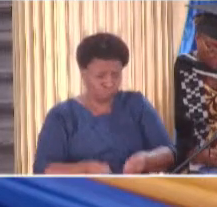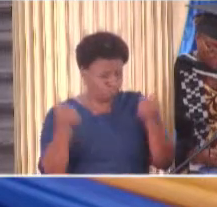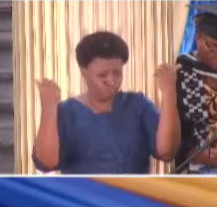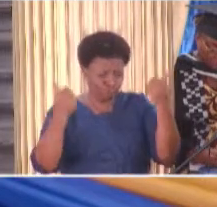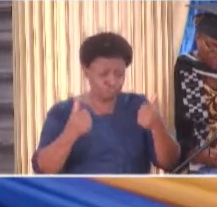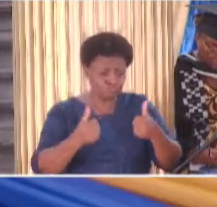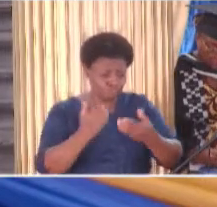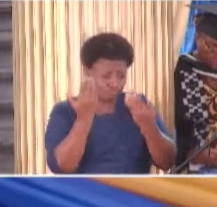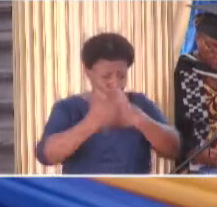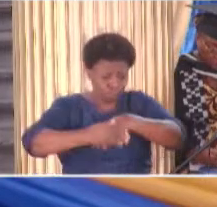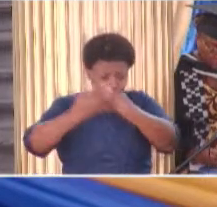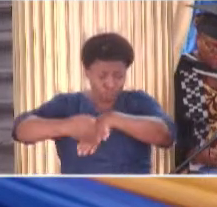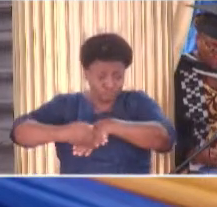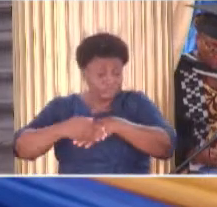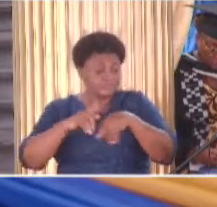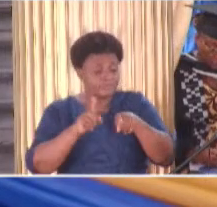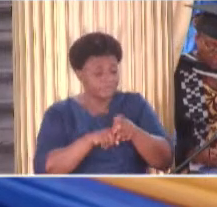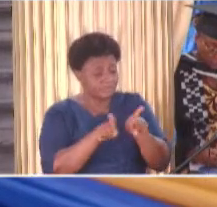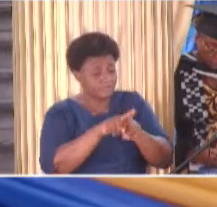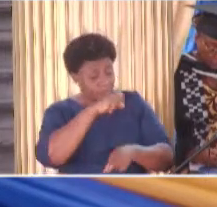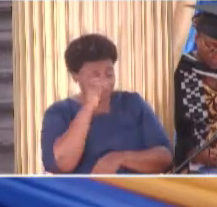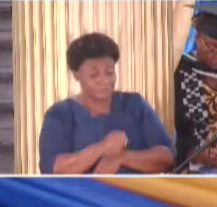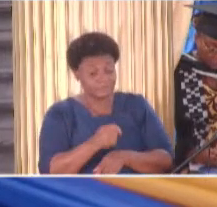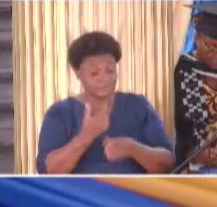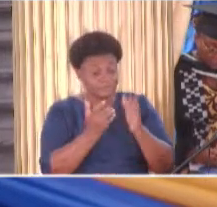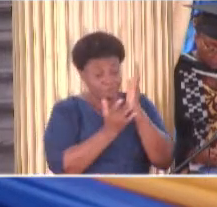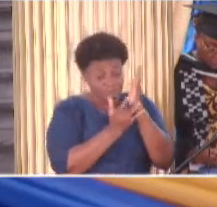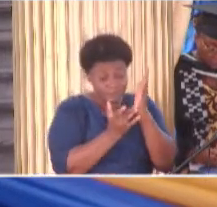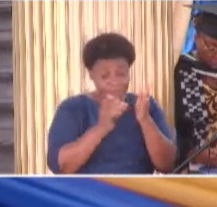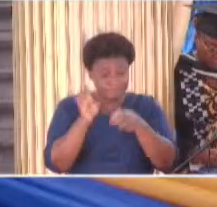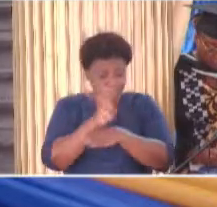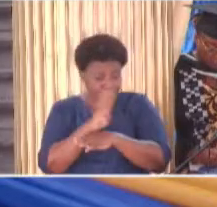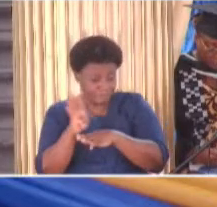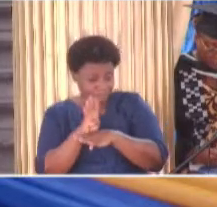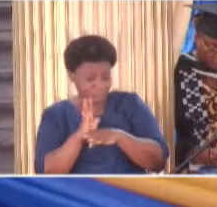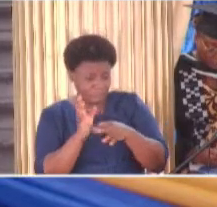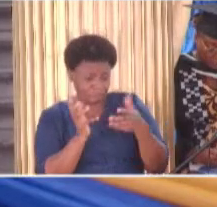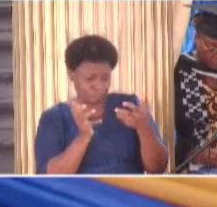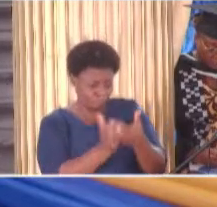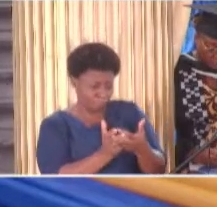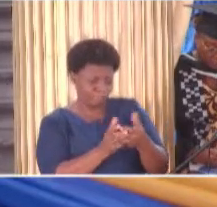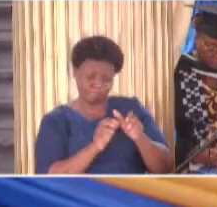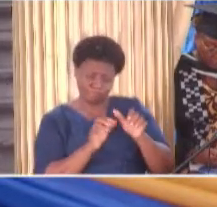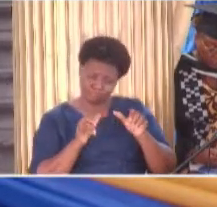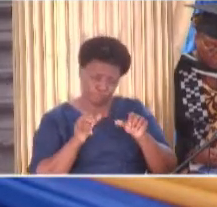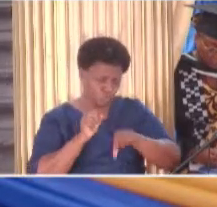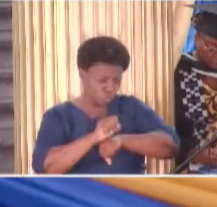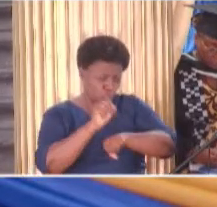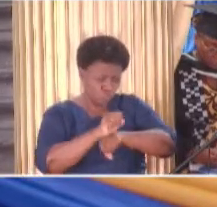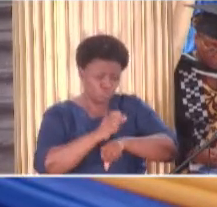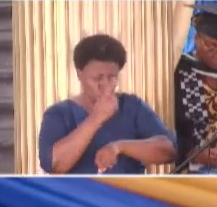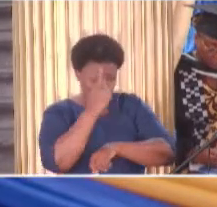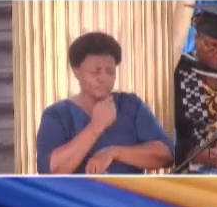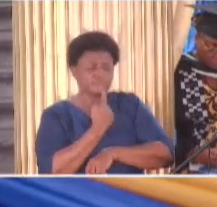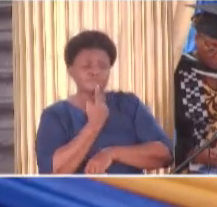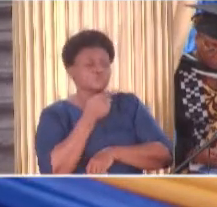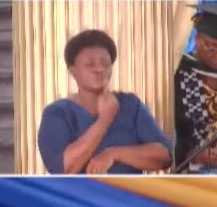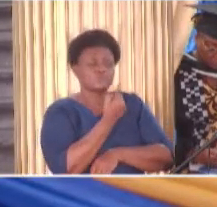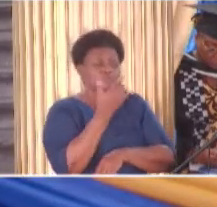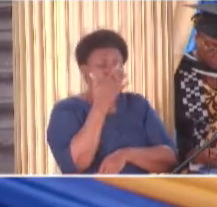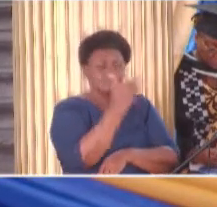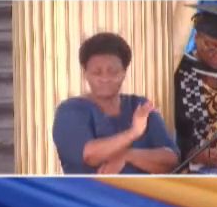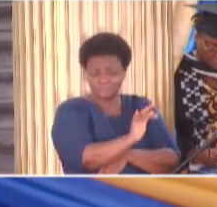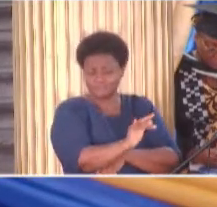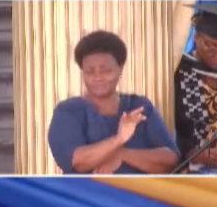that education, technology, and business work for everyone, and not just the privileged few.